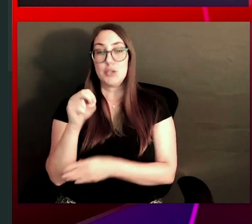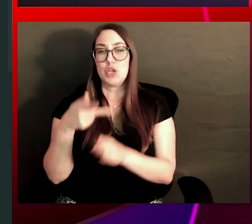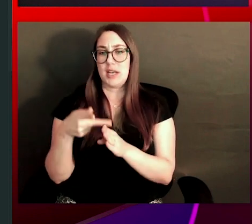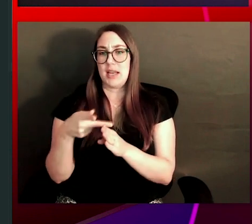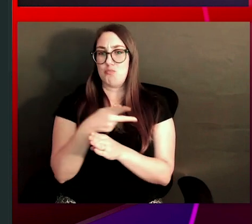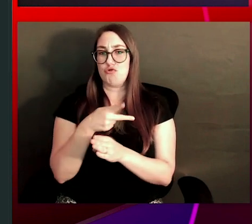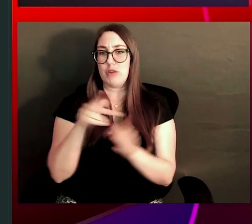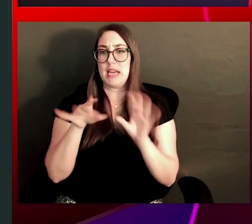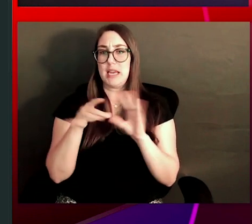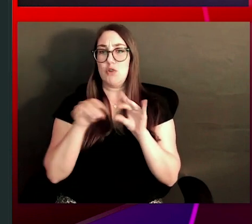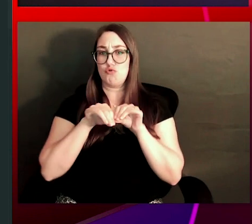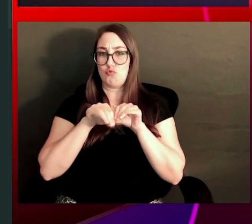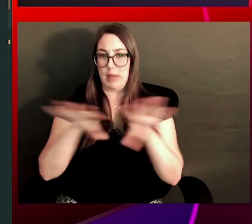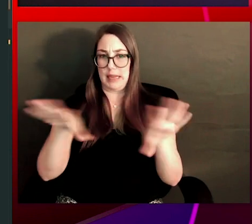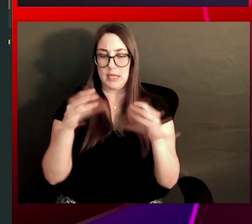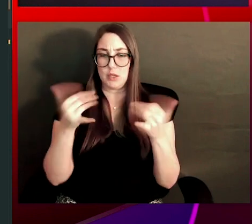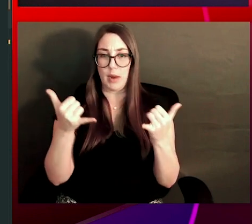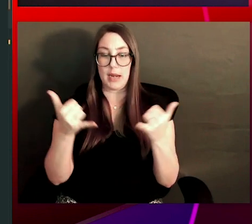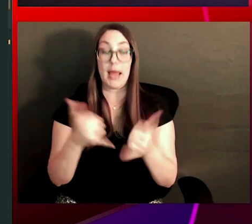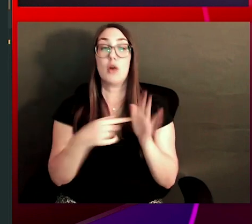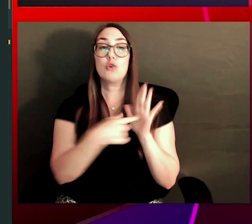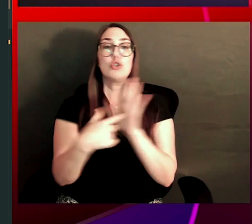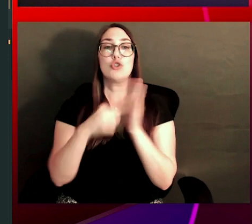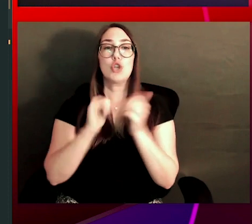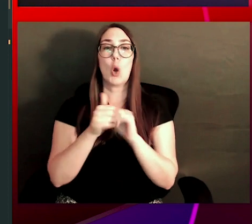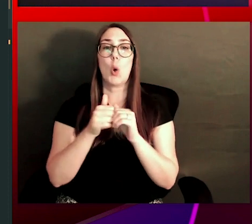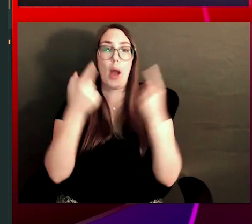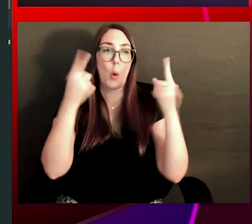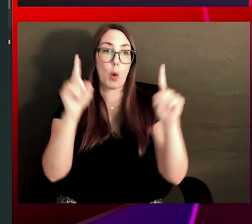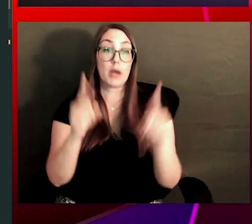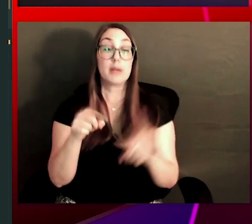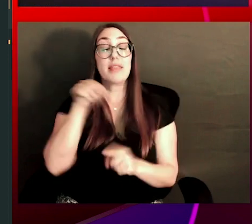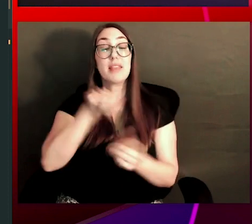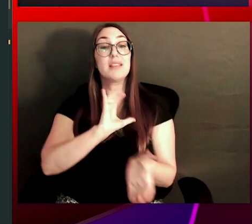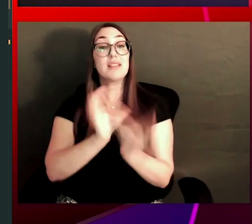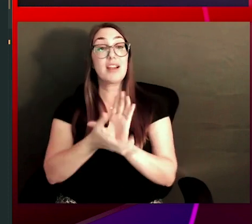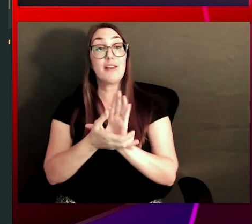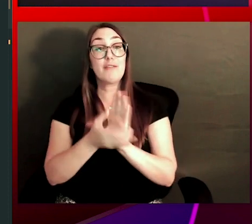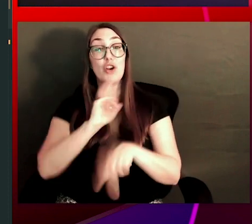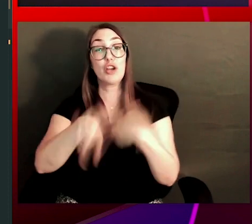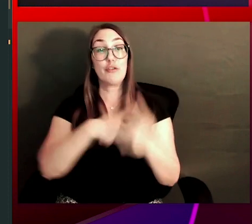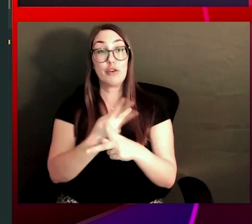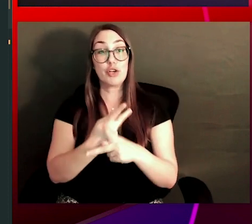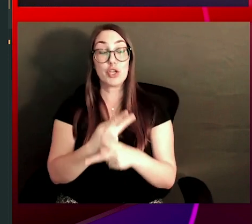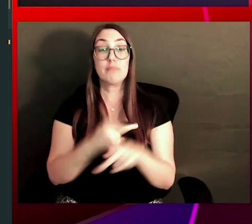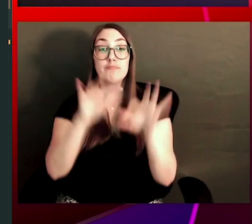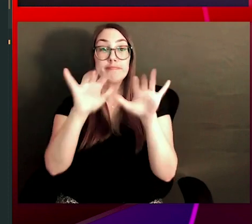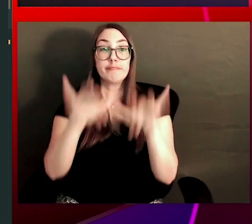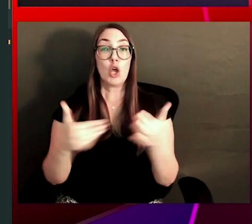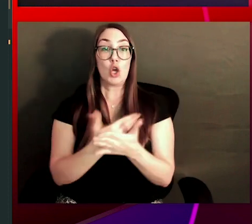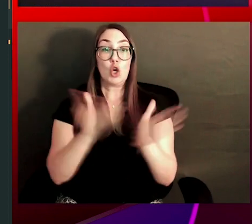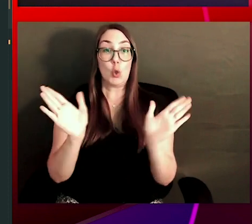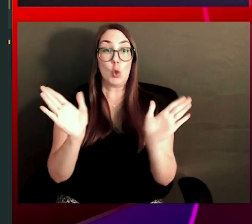converted it to show how that would look. So here is the converted version, right? We added a new NuGet package,